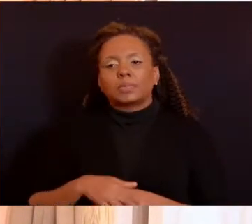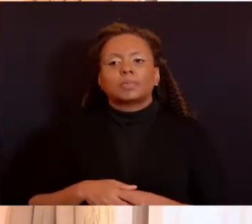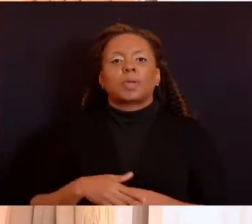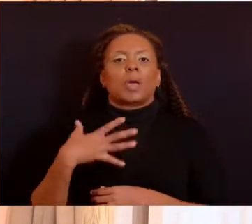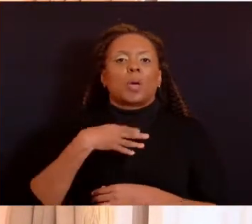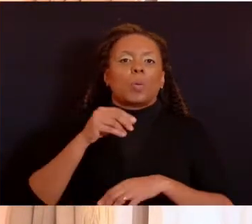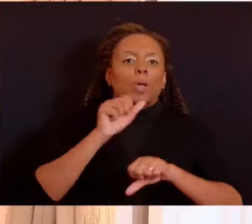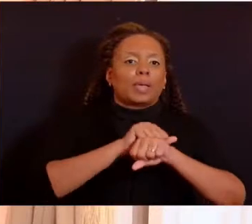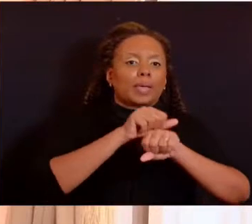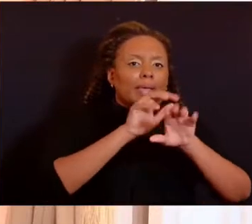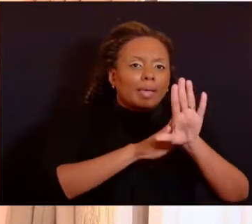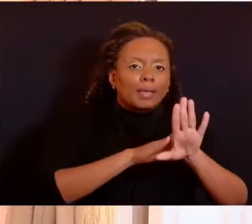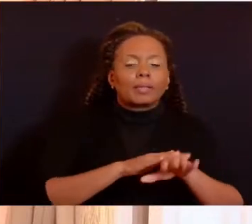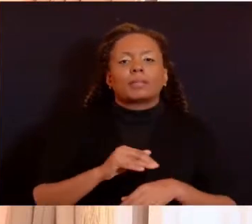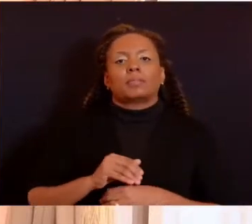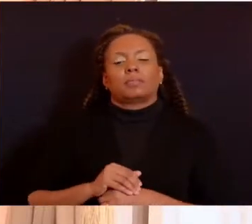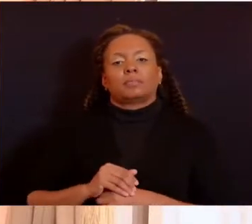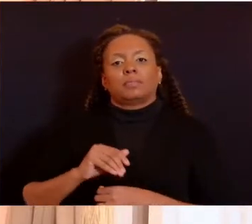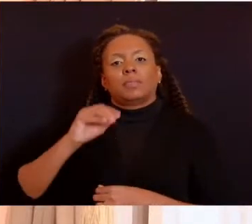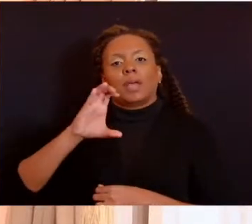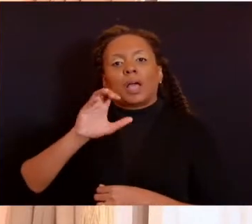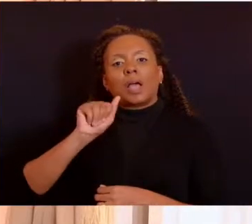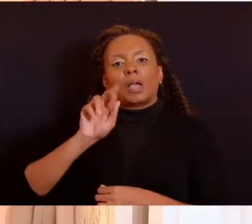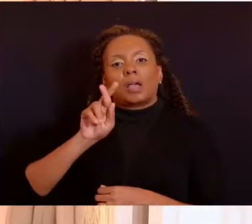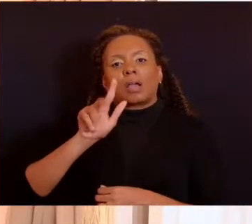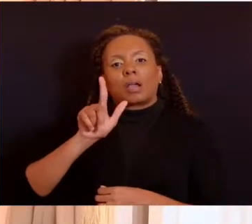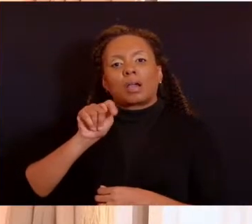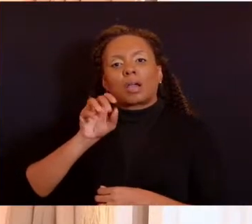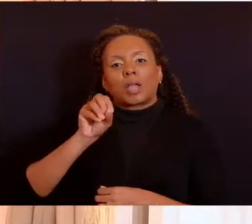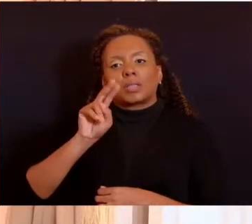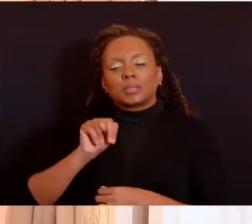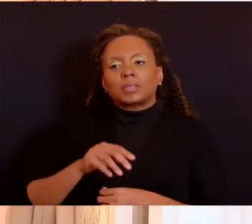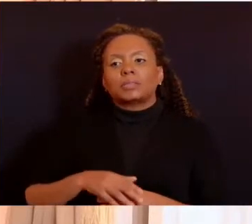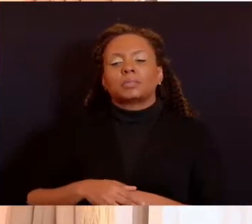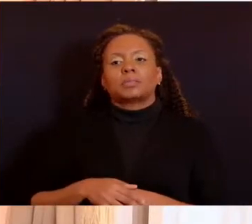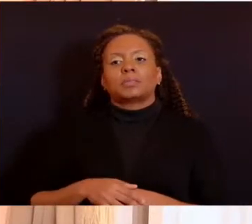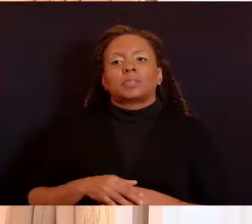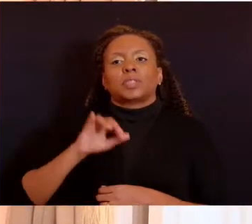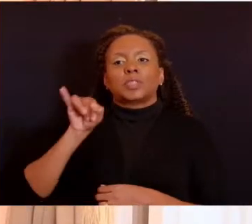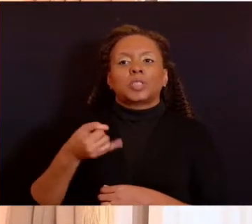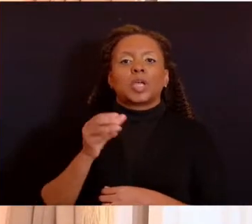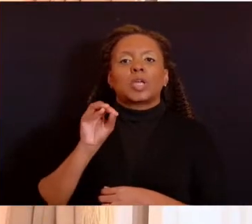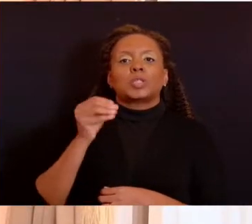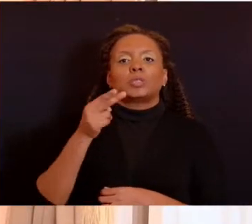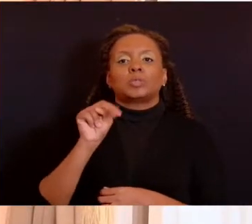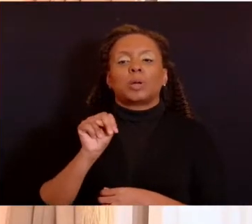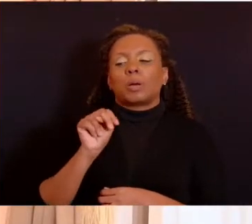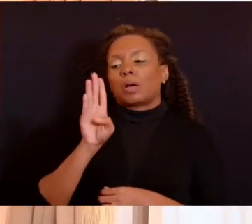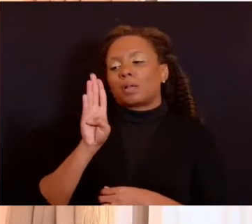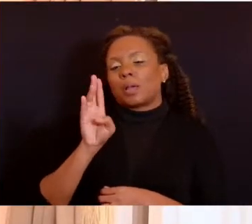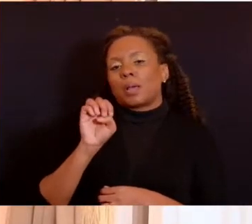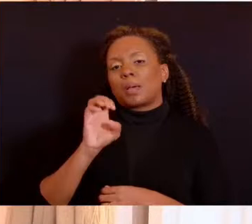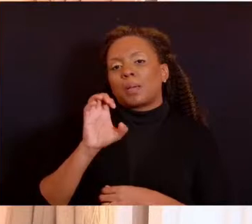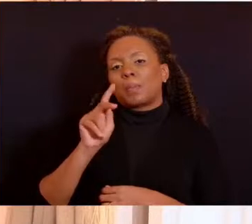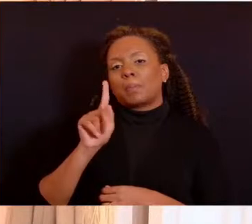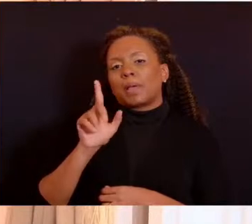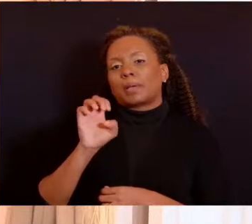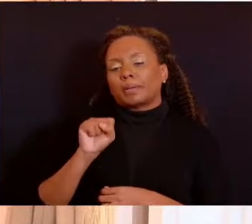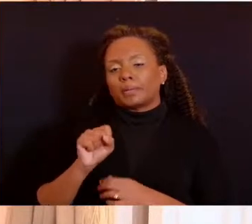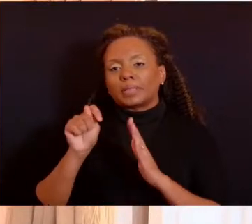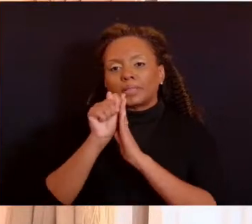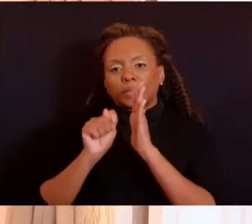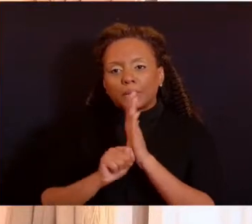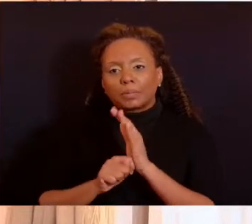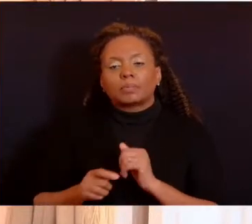Thomas, First Avenue, Carlton, St. James, John Beckles Drive in Town, Prout, St. Thomas, Laybridge in St. Joseph, Todd's